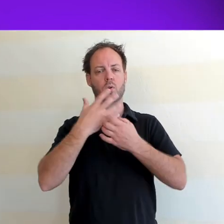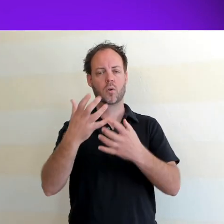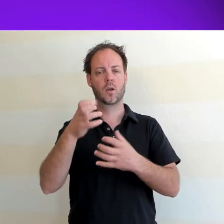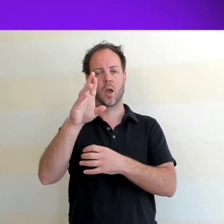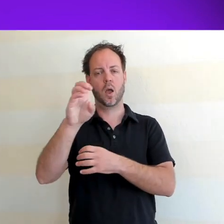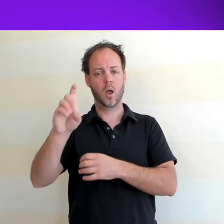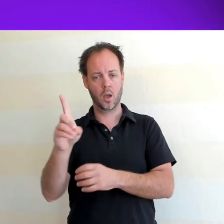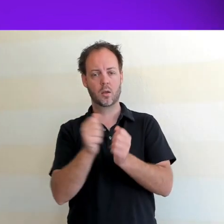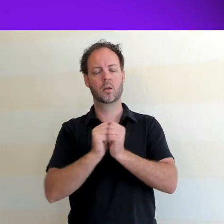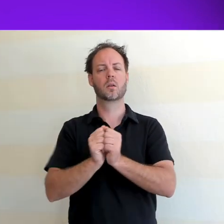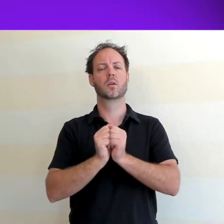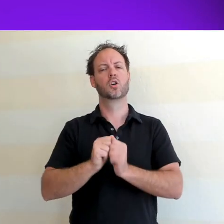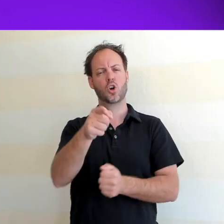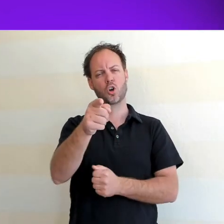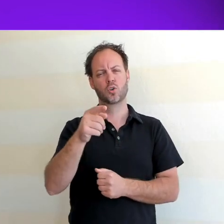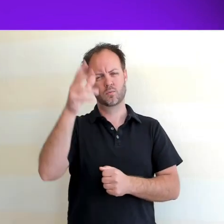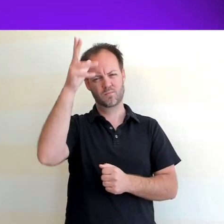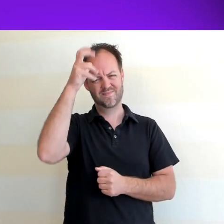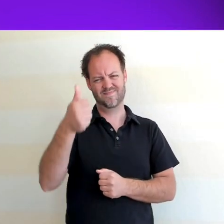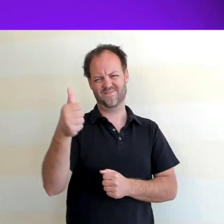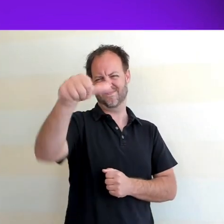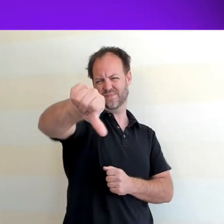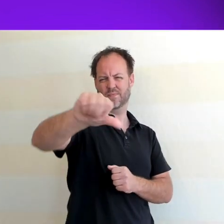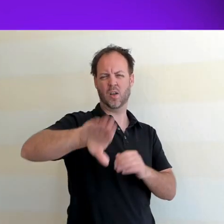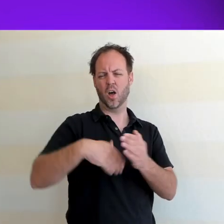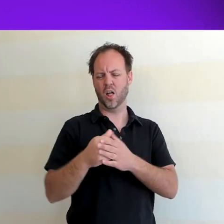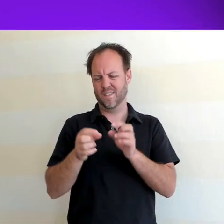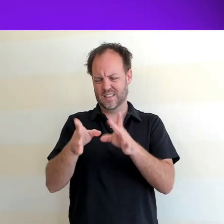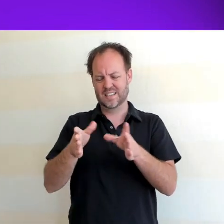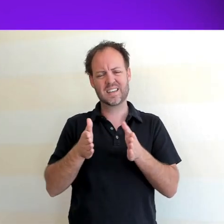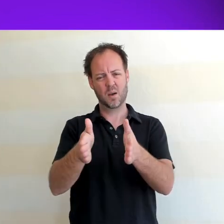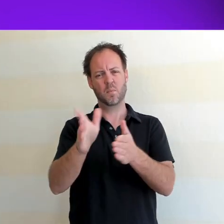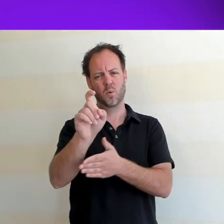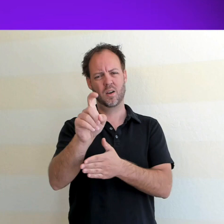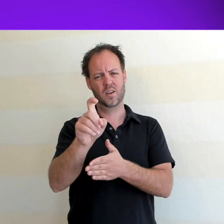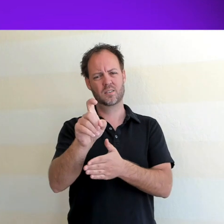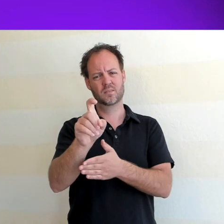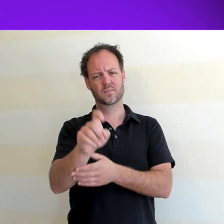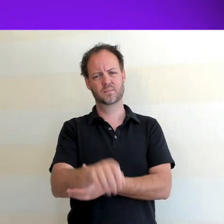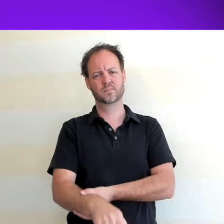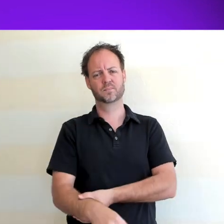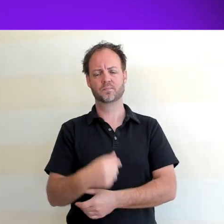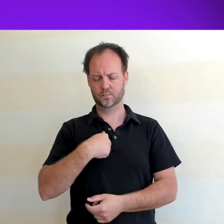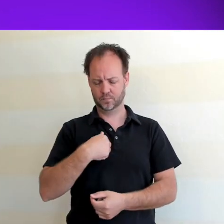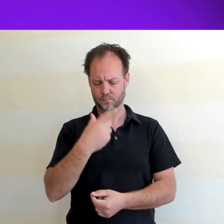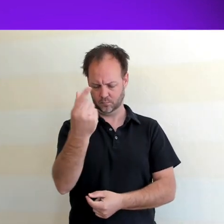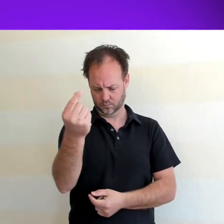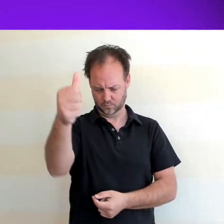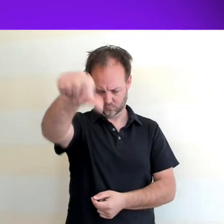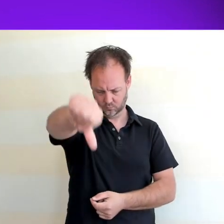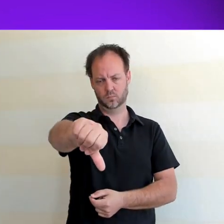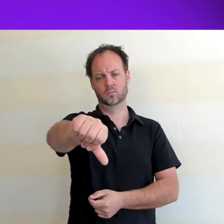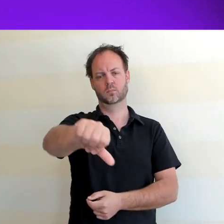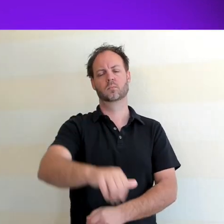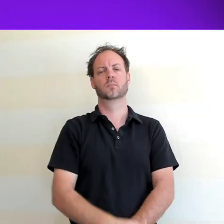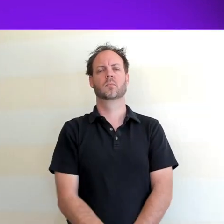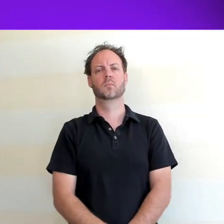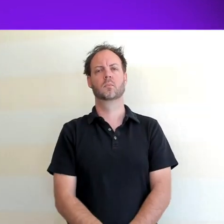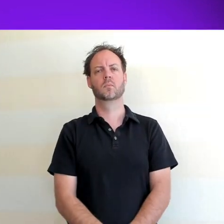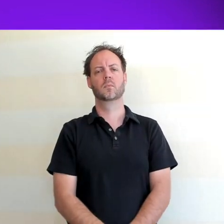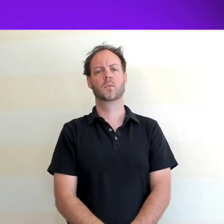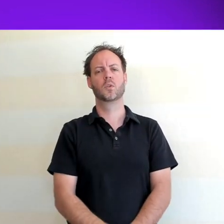together. Do you renounce the devil and all of his evil works and all of his wicked ways? I do renounce